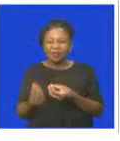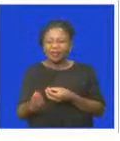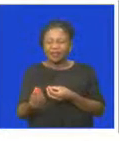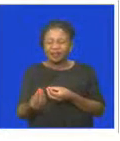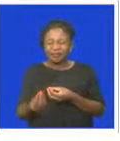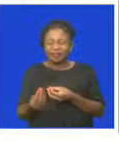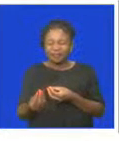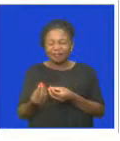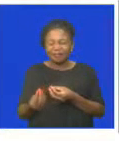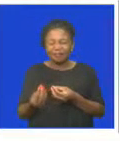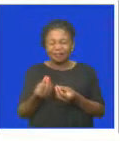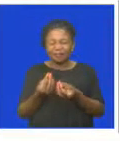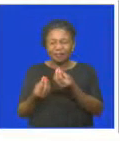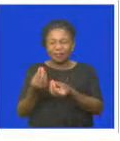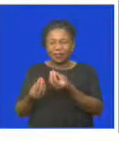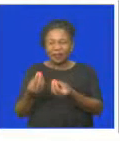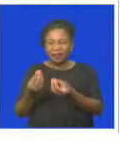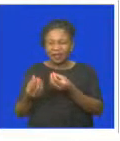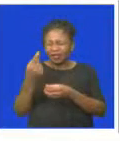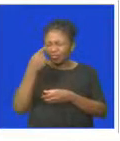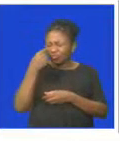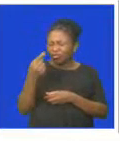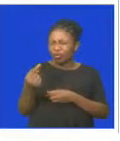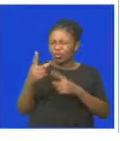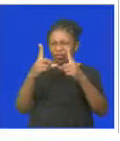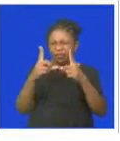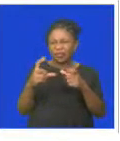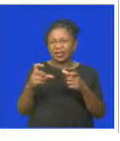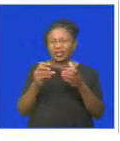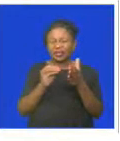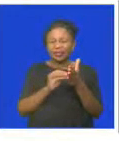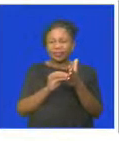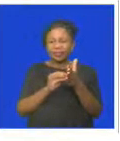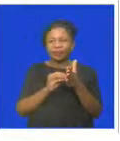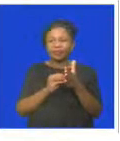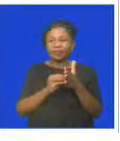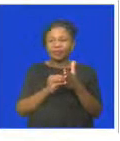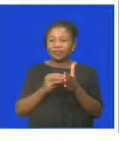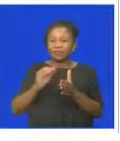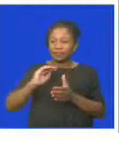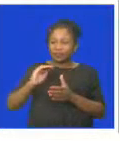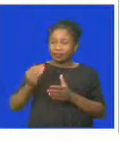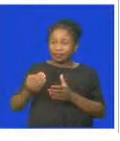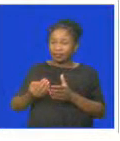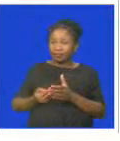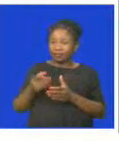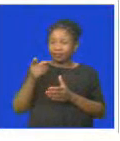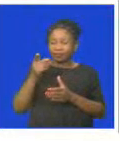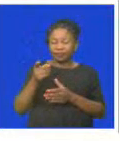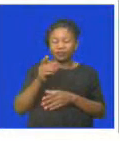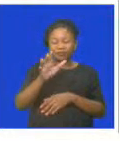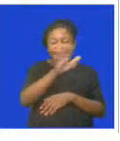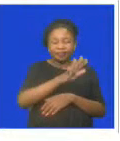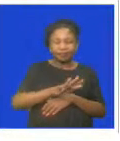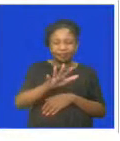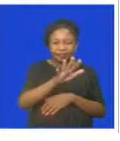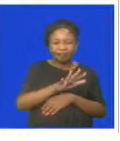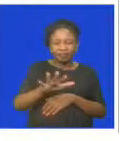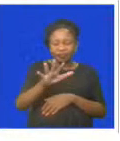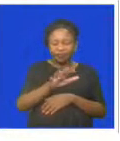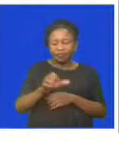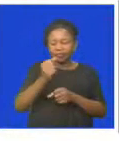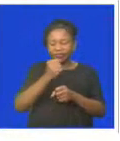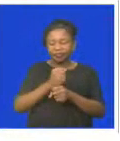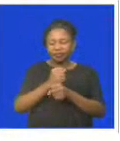family. There are young children there. And that lady is a domestic worker.